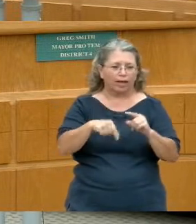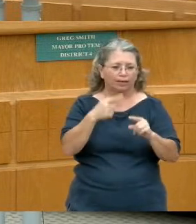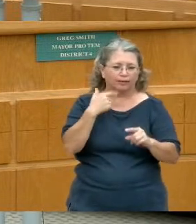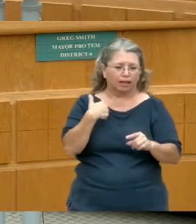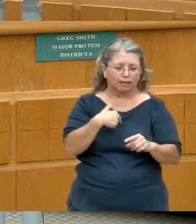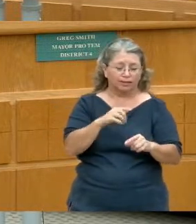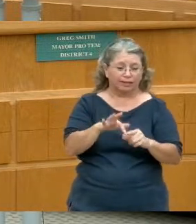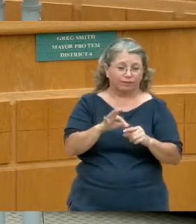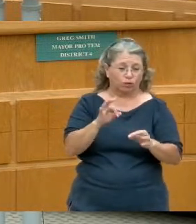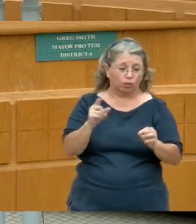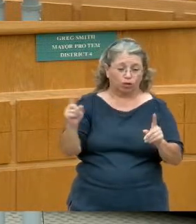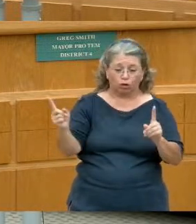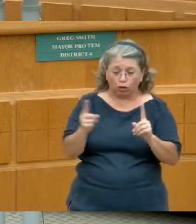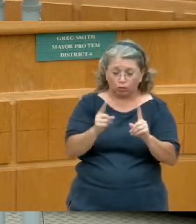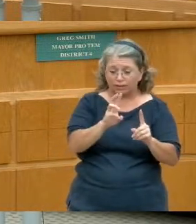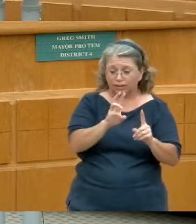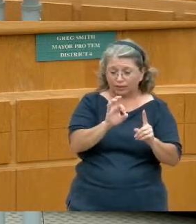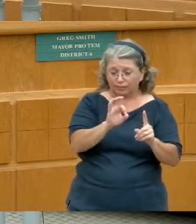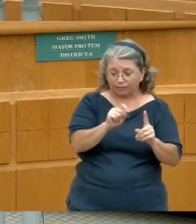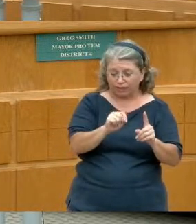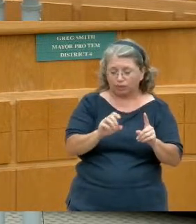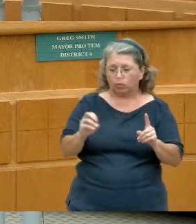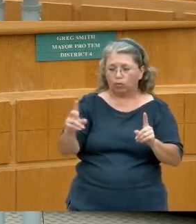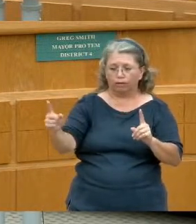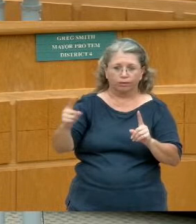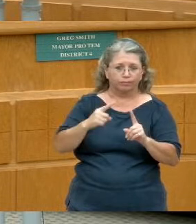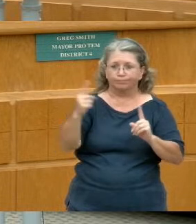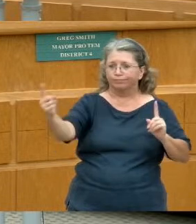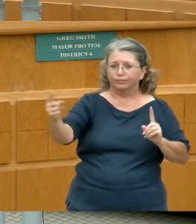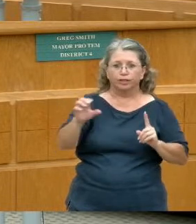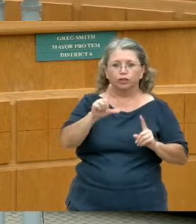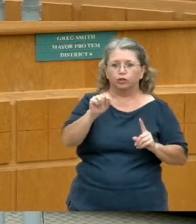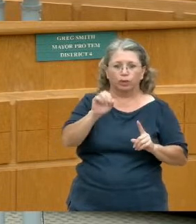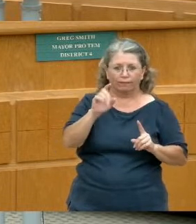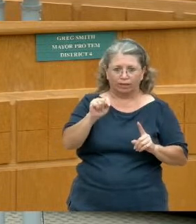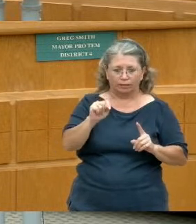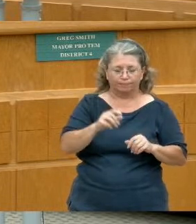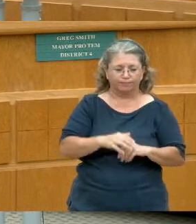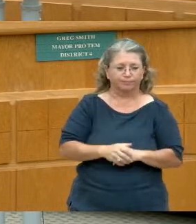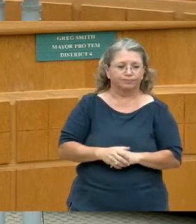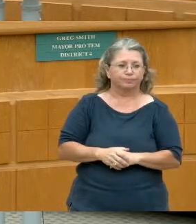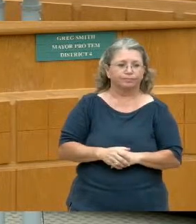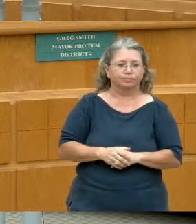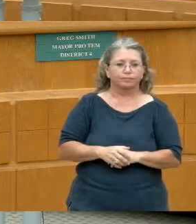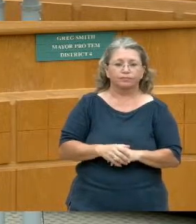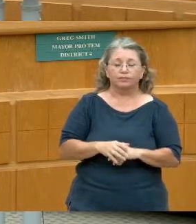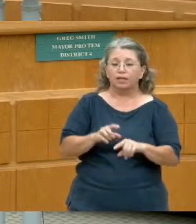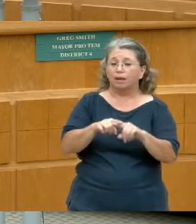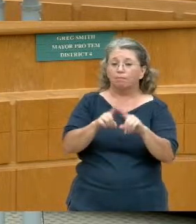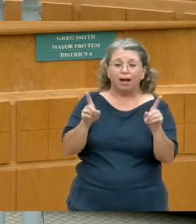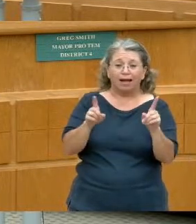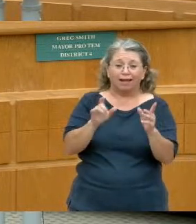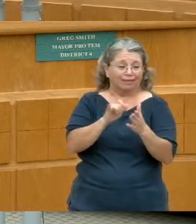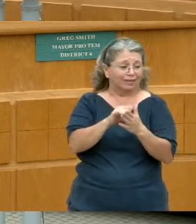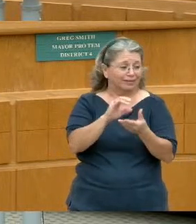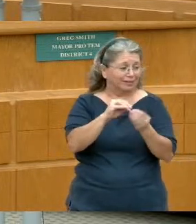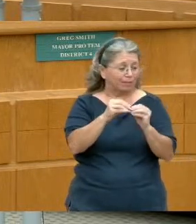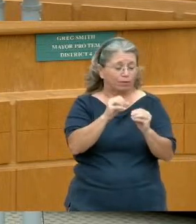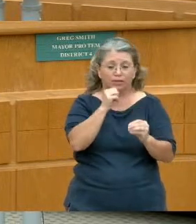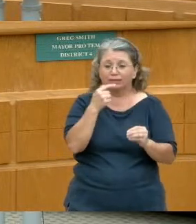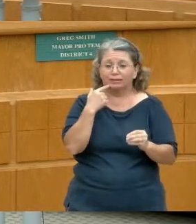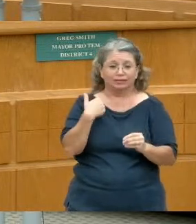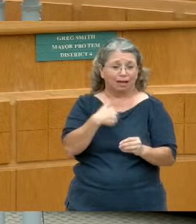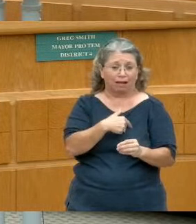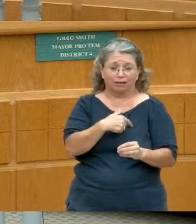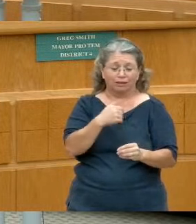that we can use to tell how close are people getting. What it can't know is, are you wearing a mask? Are you wearing an N95 mask?